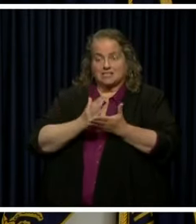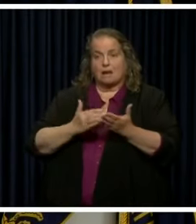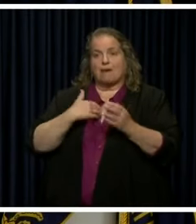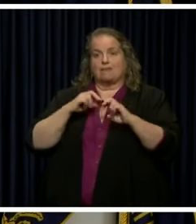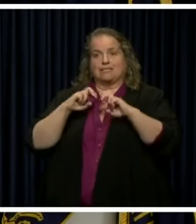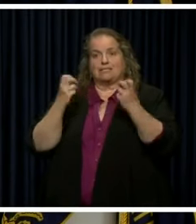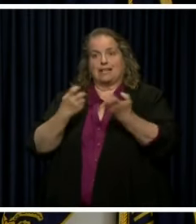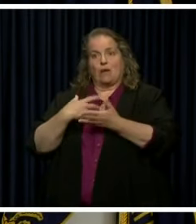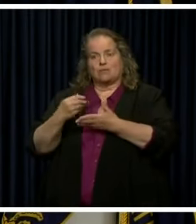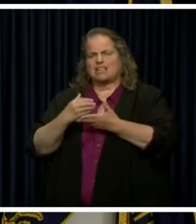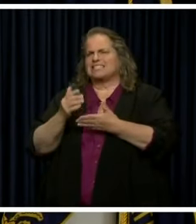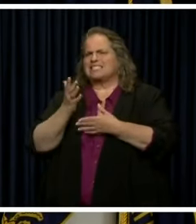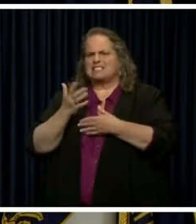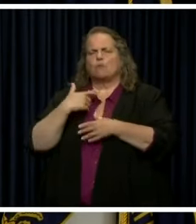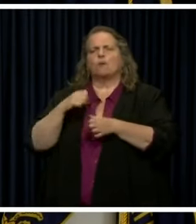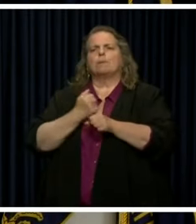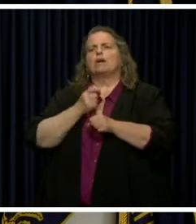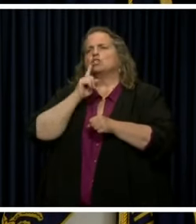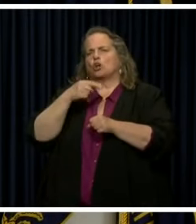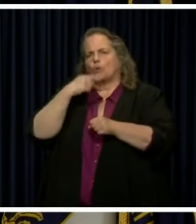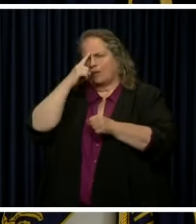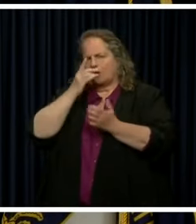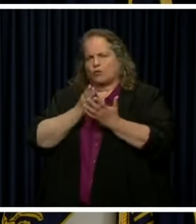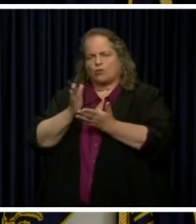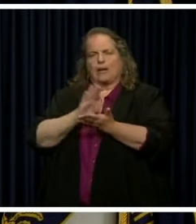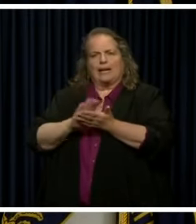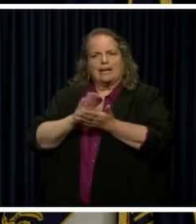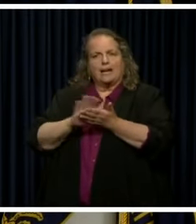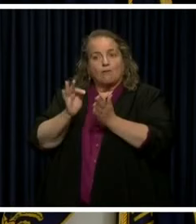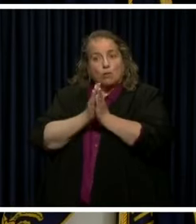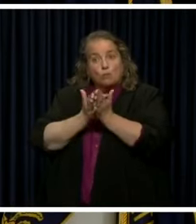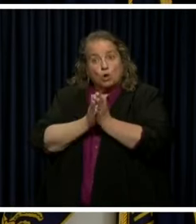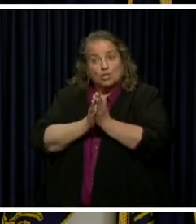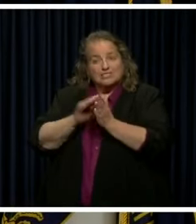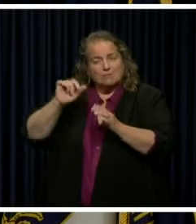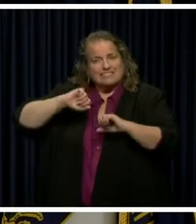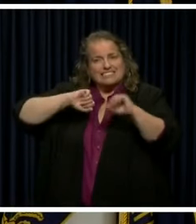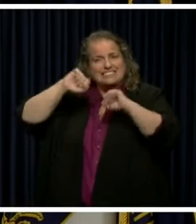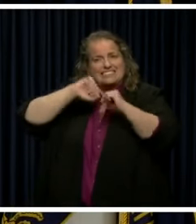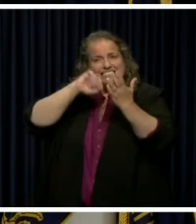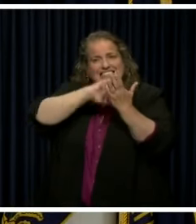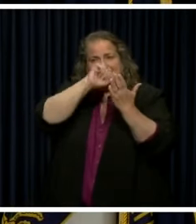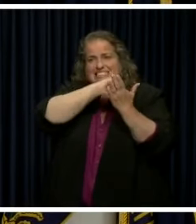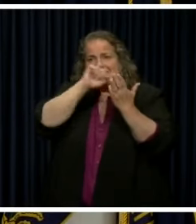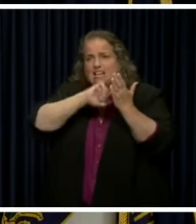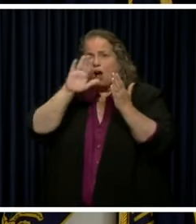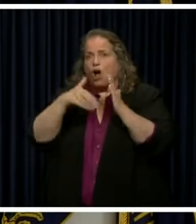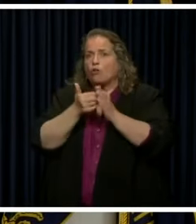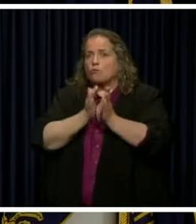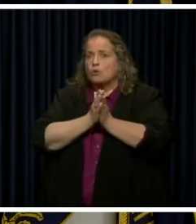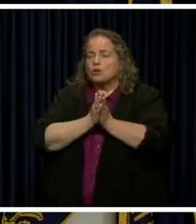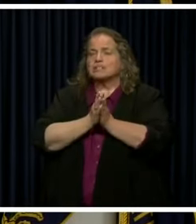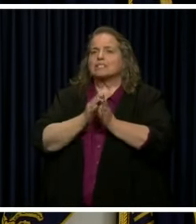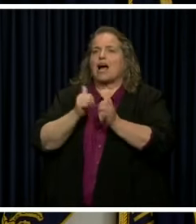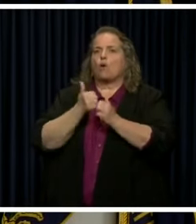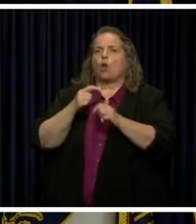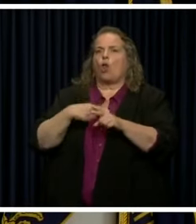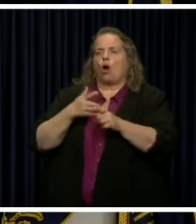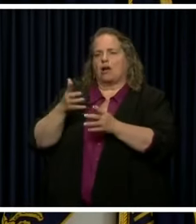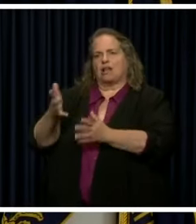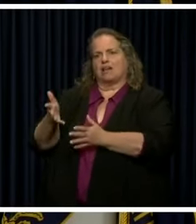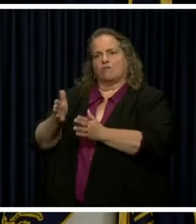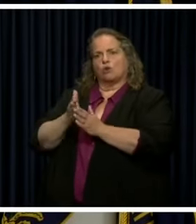seating. We want to make sure that we really think through the cleaning of the books and what we do, how long they'd sit based